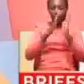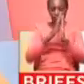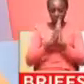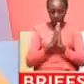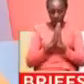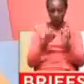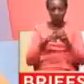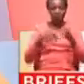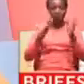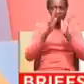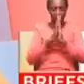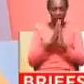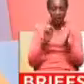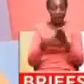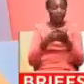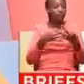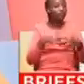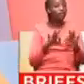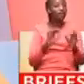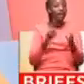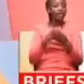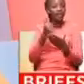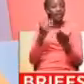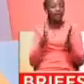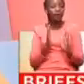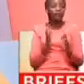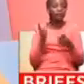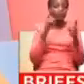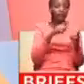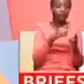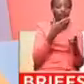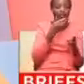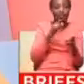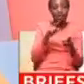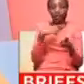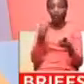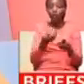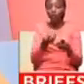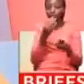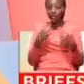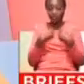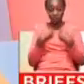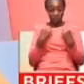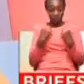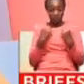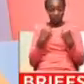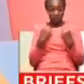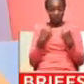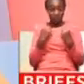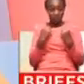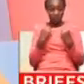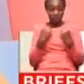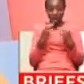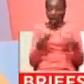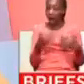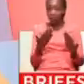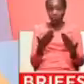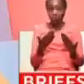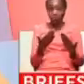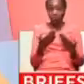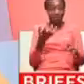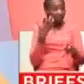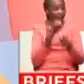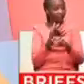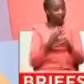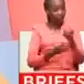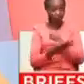got delivered. Another one came with a son. The son was eating clothes, eating and swallowing. You know, it's difficult to